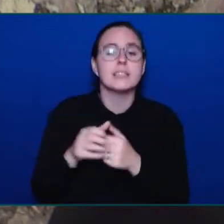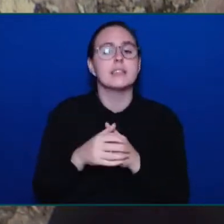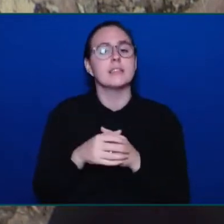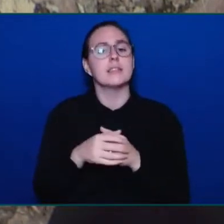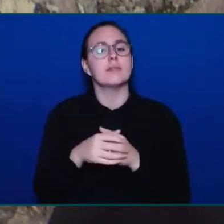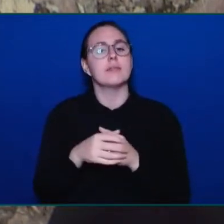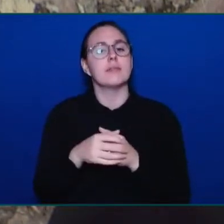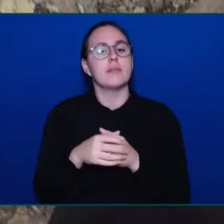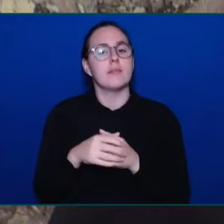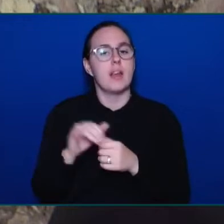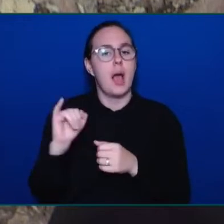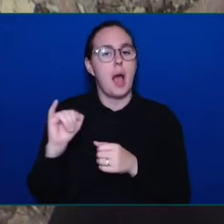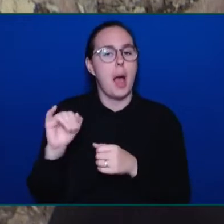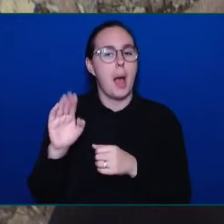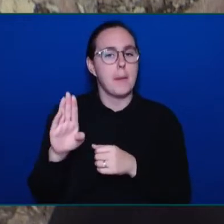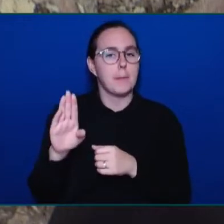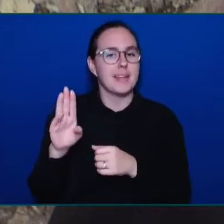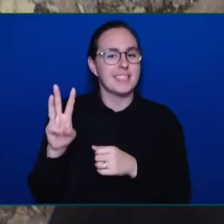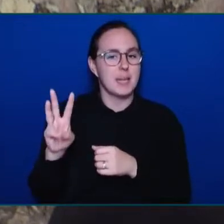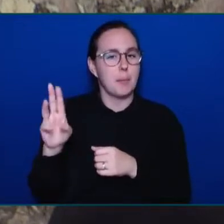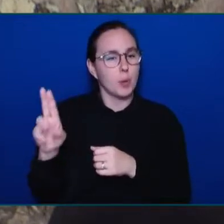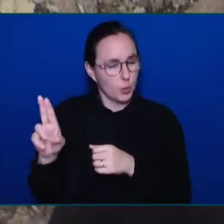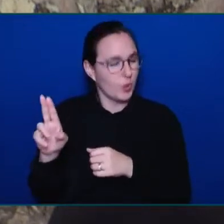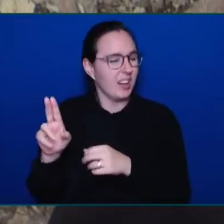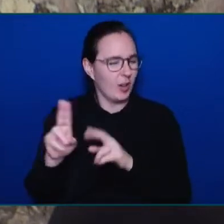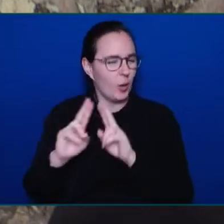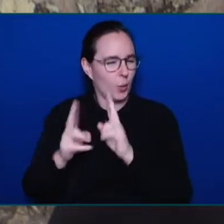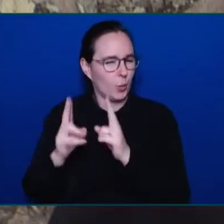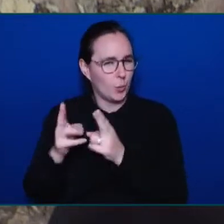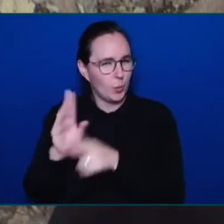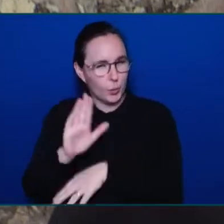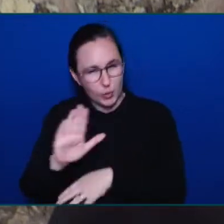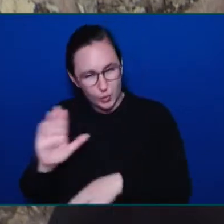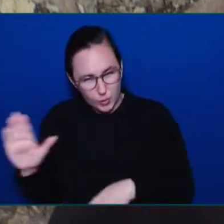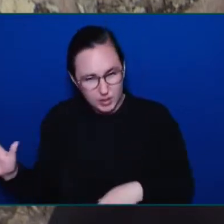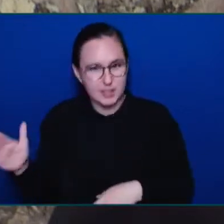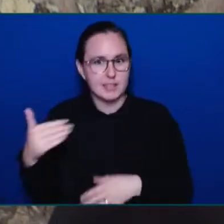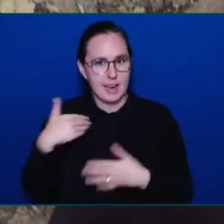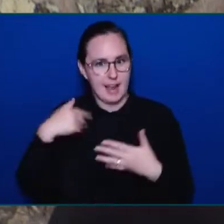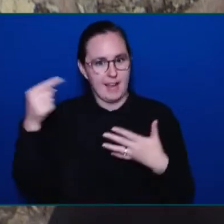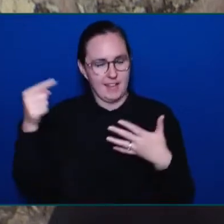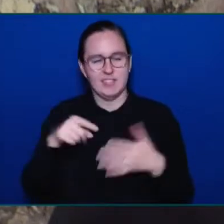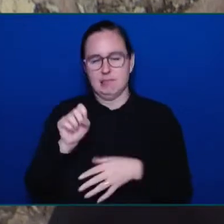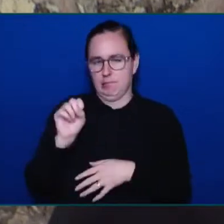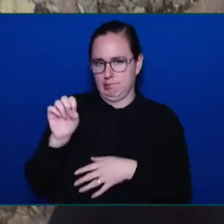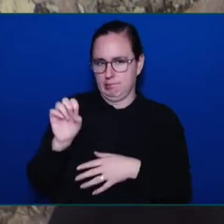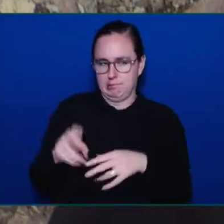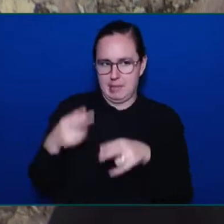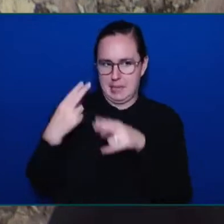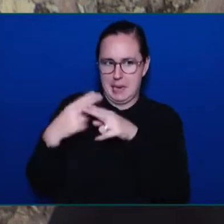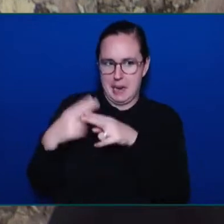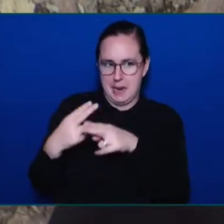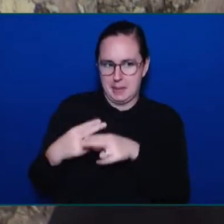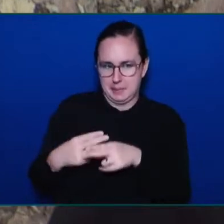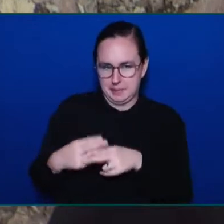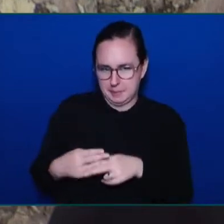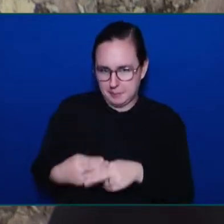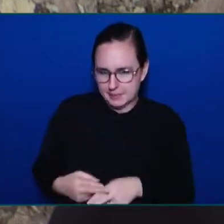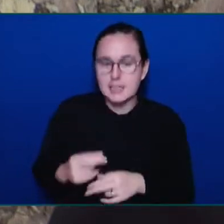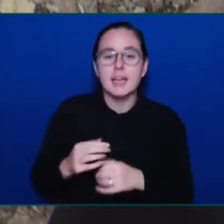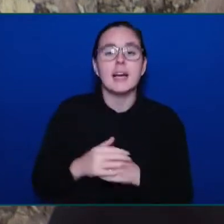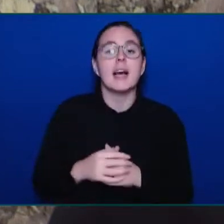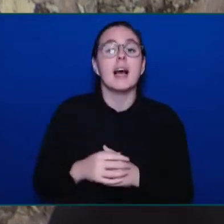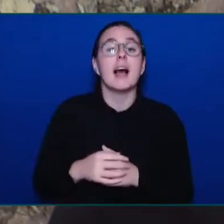230, Cale Anguish, IBW Local 230. Mr. Speaker, these are the people who build British Columbia.